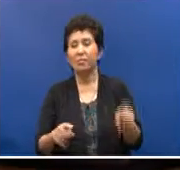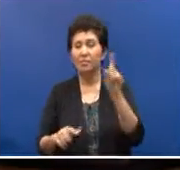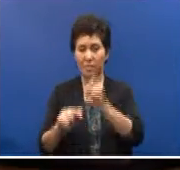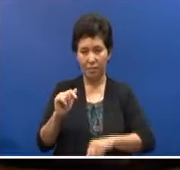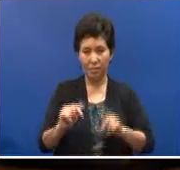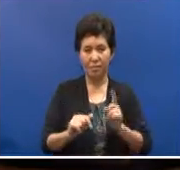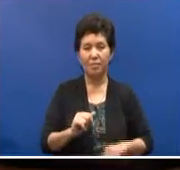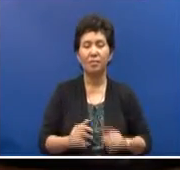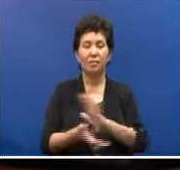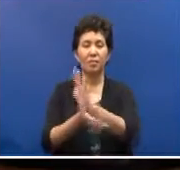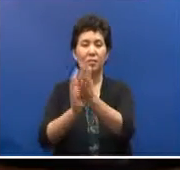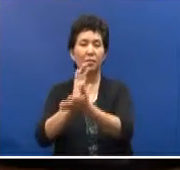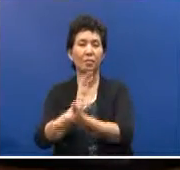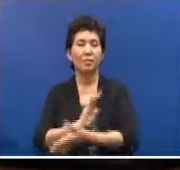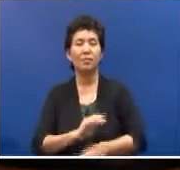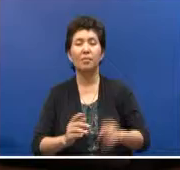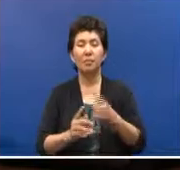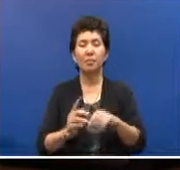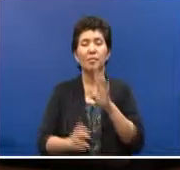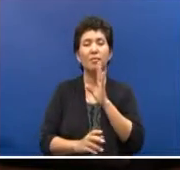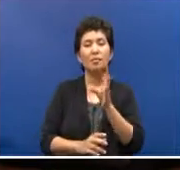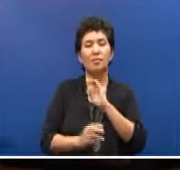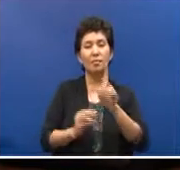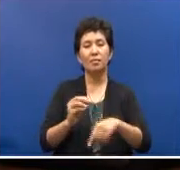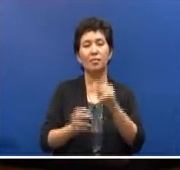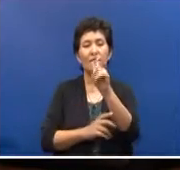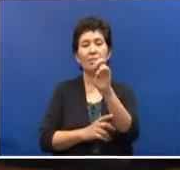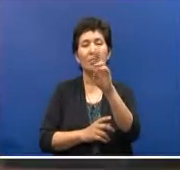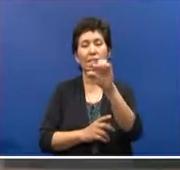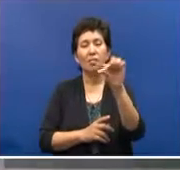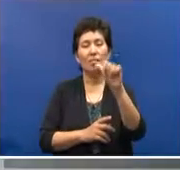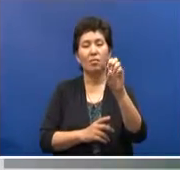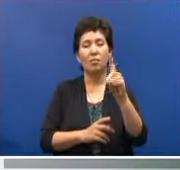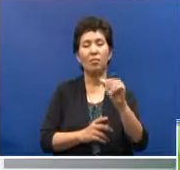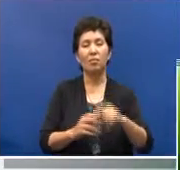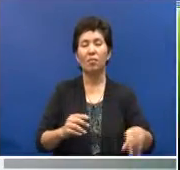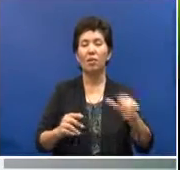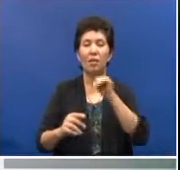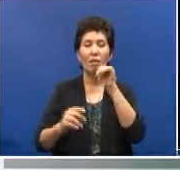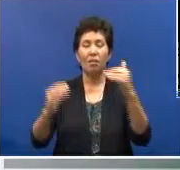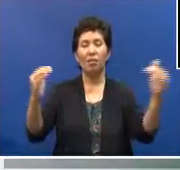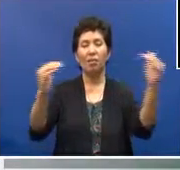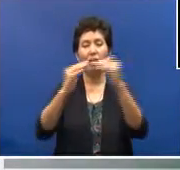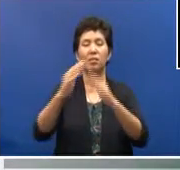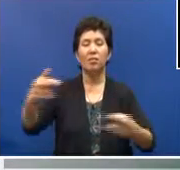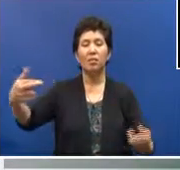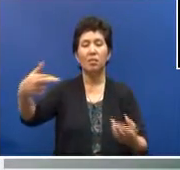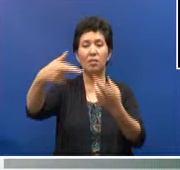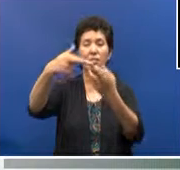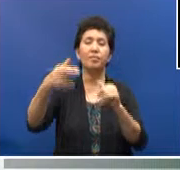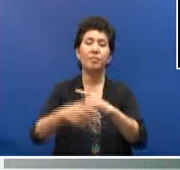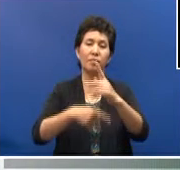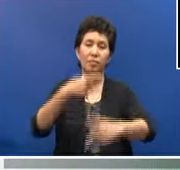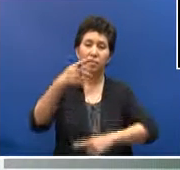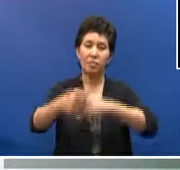Okay, and when we talk about prejudice and discriminations, it is also related to the process